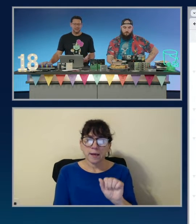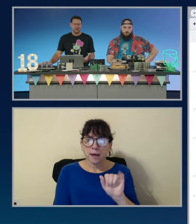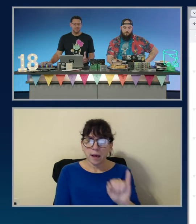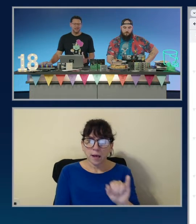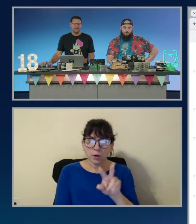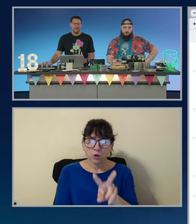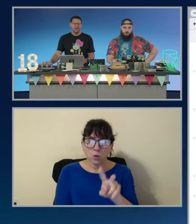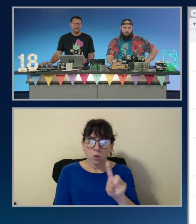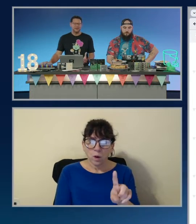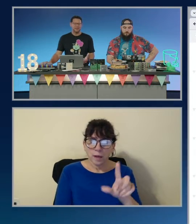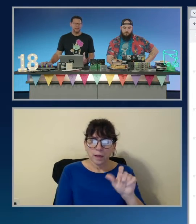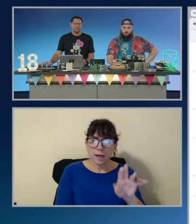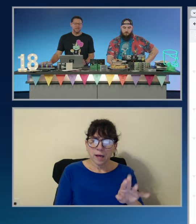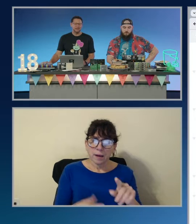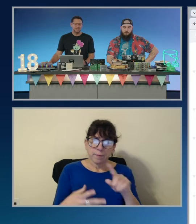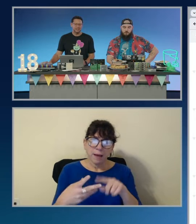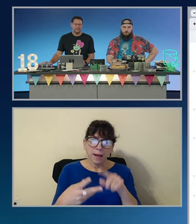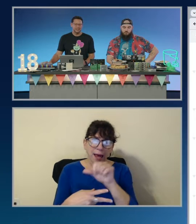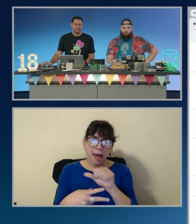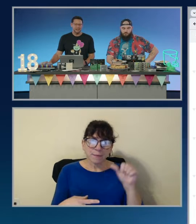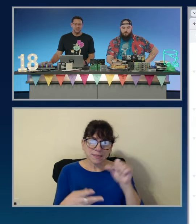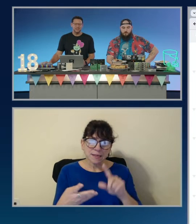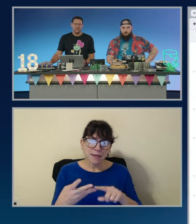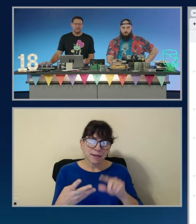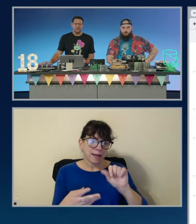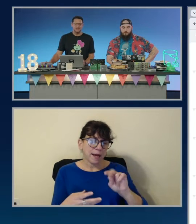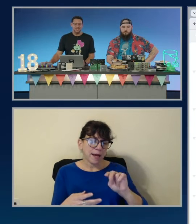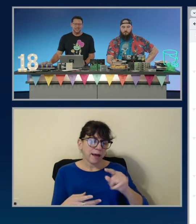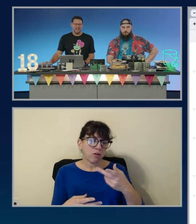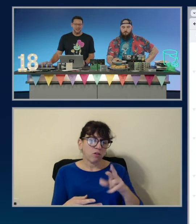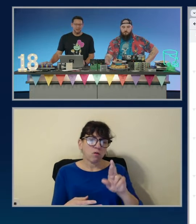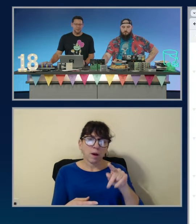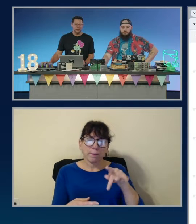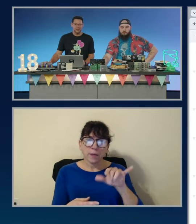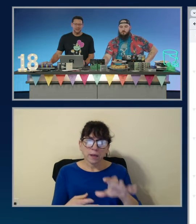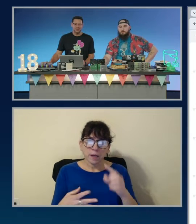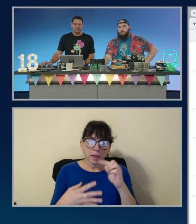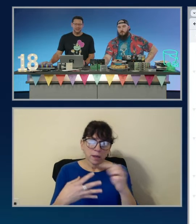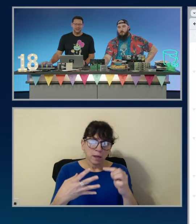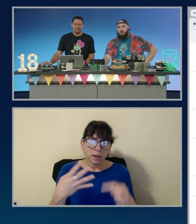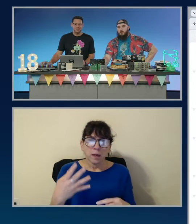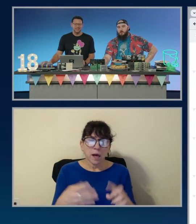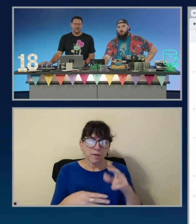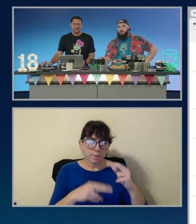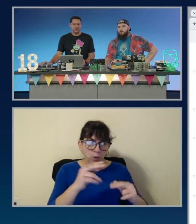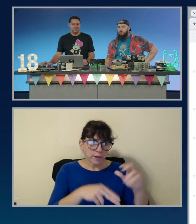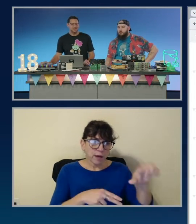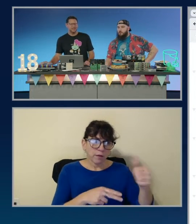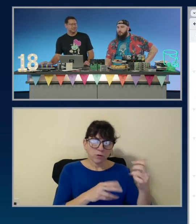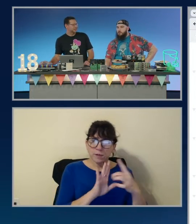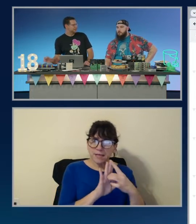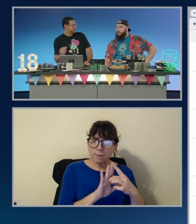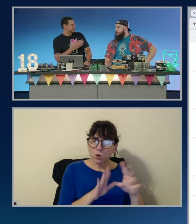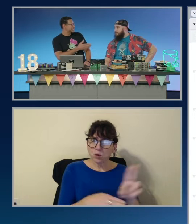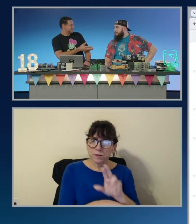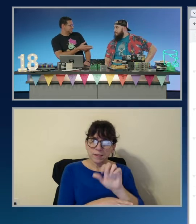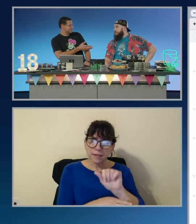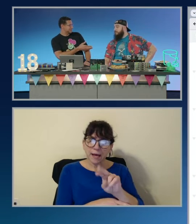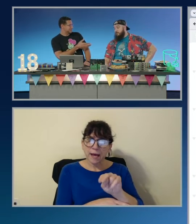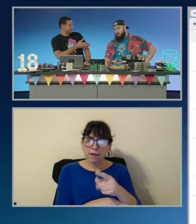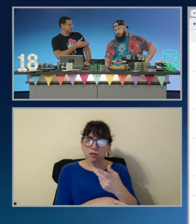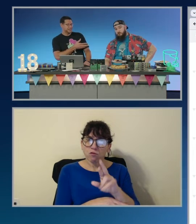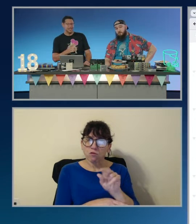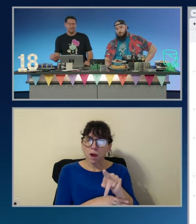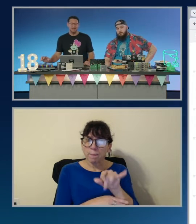Amazon, Anthropic, and I've already built out this other demo using Anthropic. One thing that I want to call out is, and I heard you say